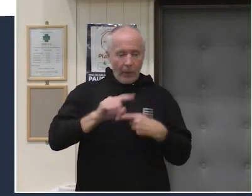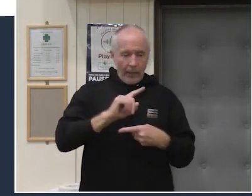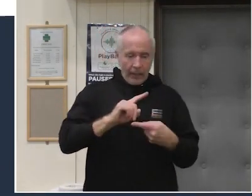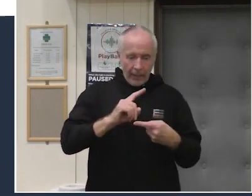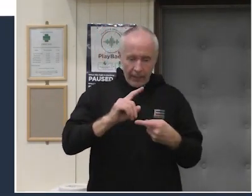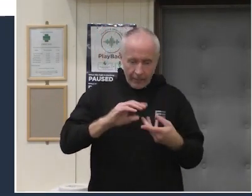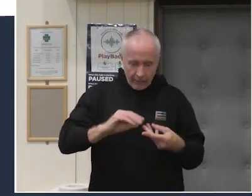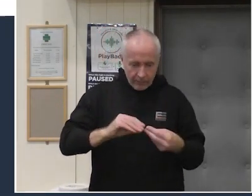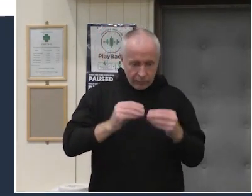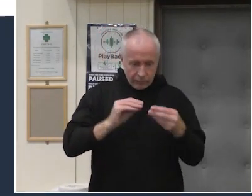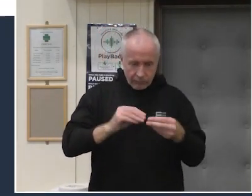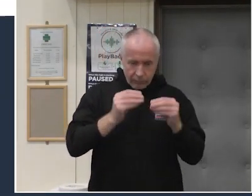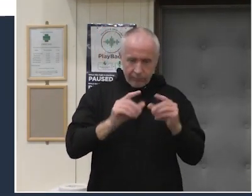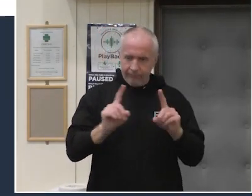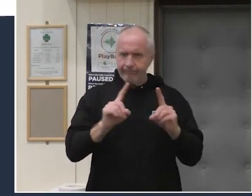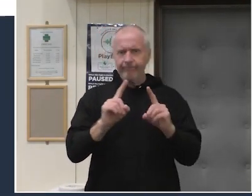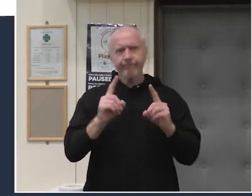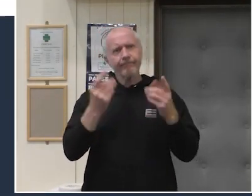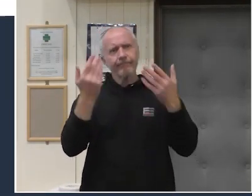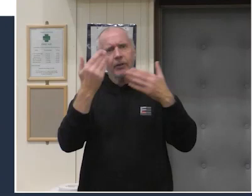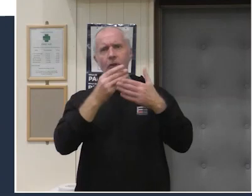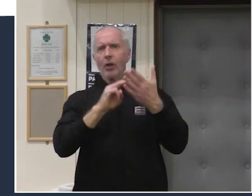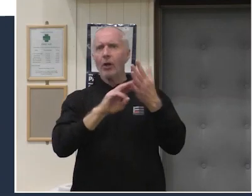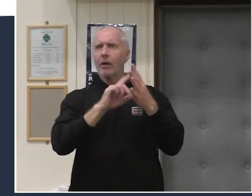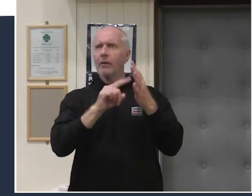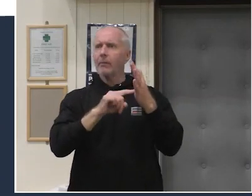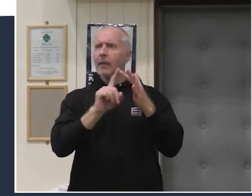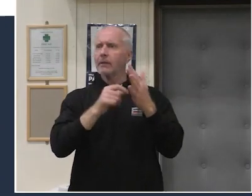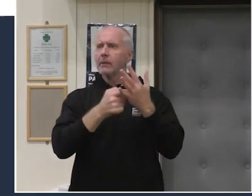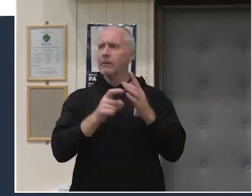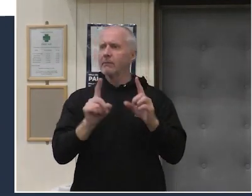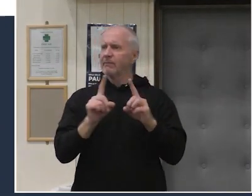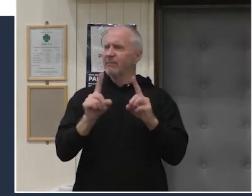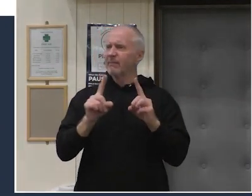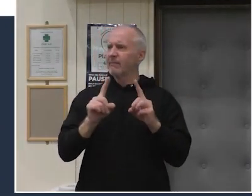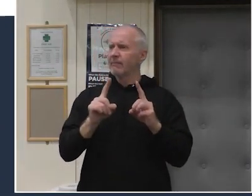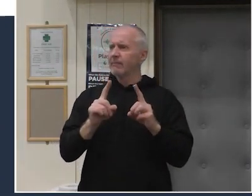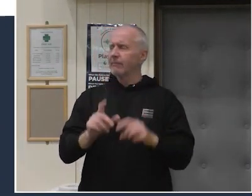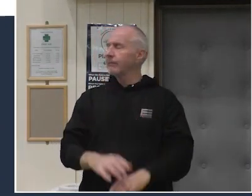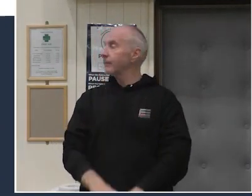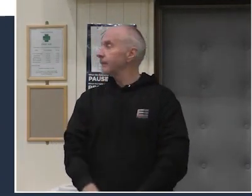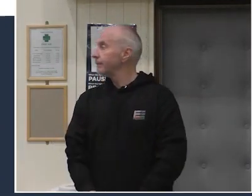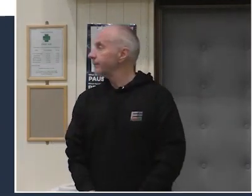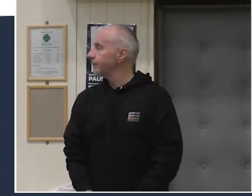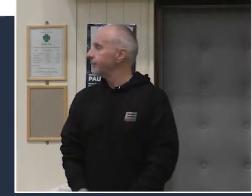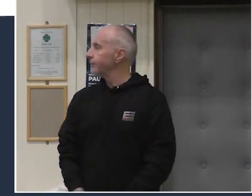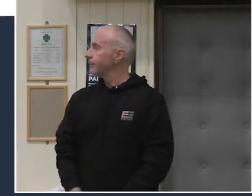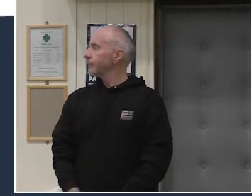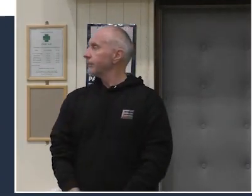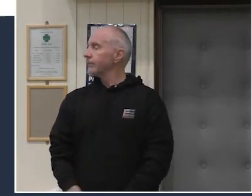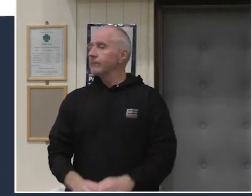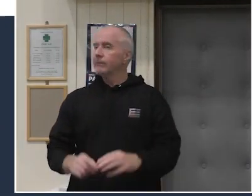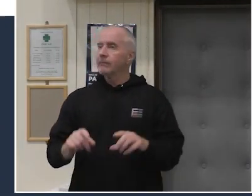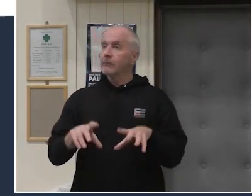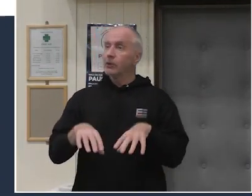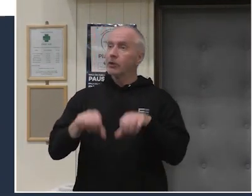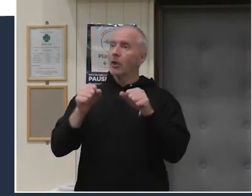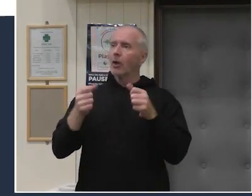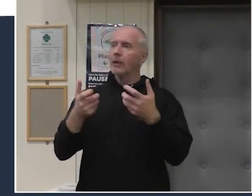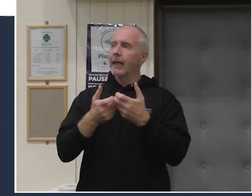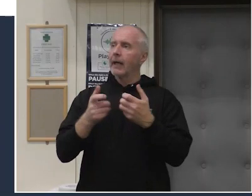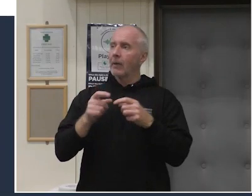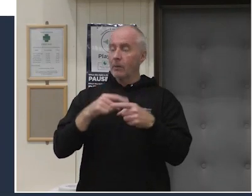the idea of what dark matter might be. So let's start with trying to get an understanding